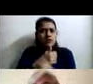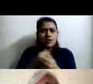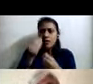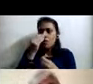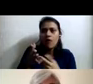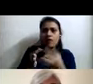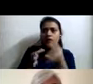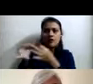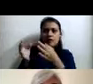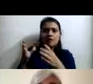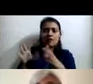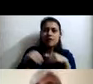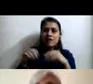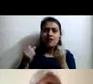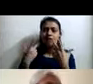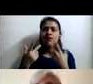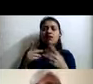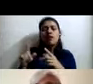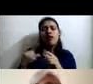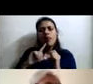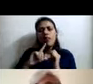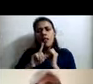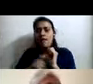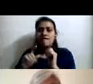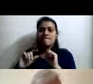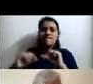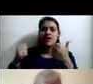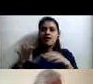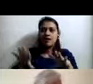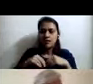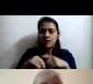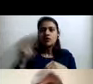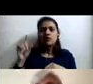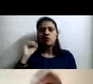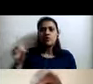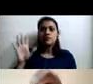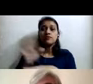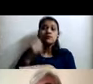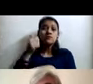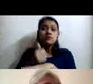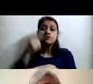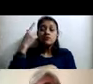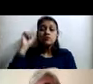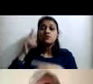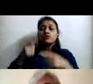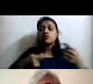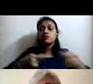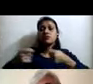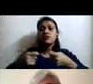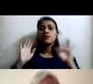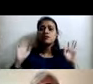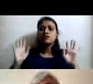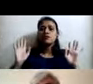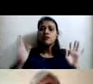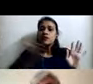And he essentially said, okay, fine, set it up, but set it up as a business model because otherwise it will not be sustainable.